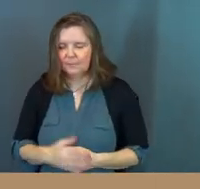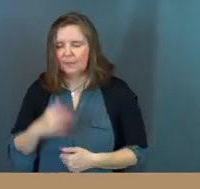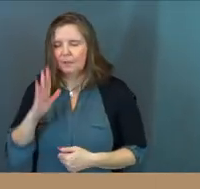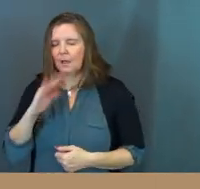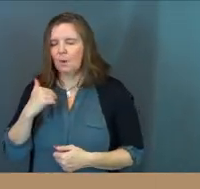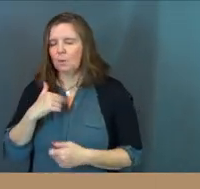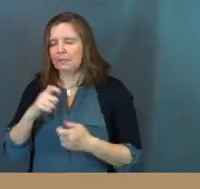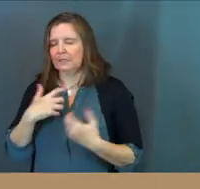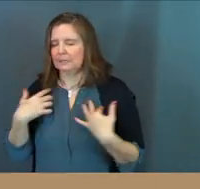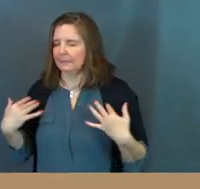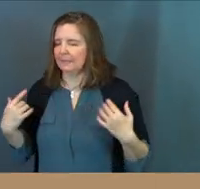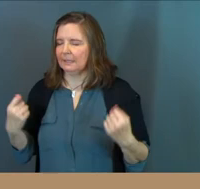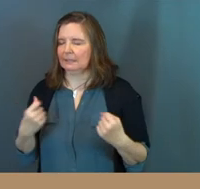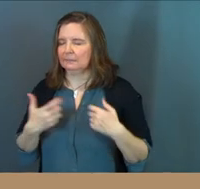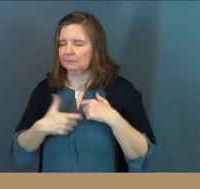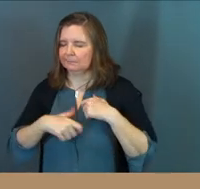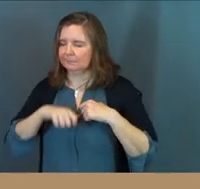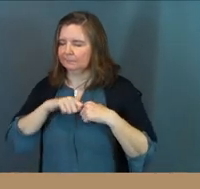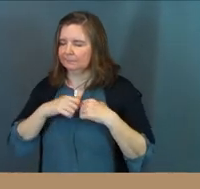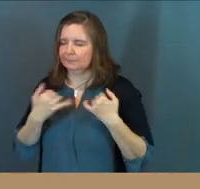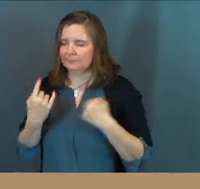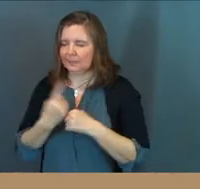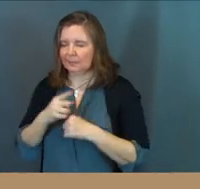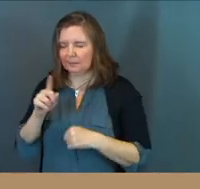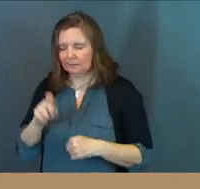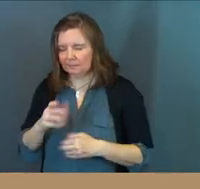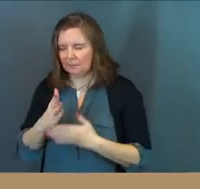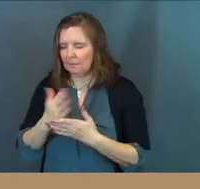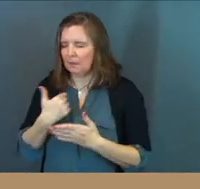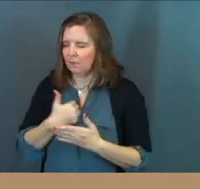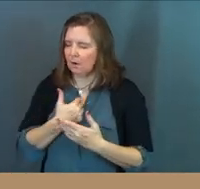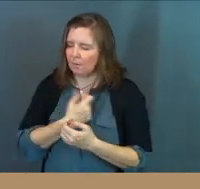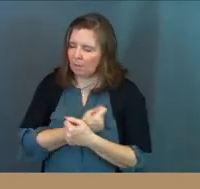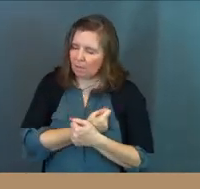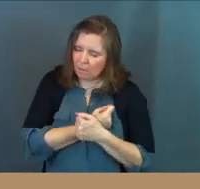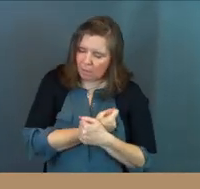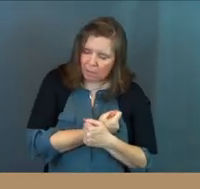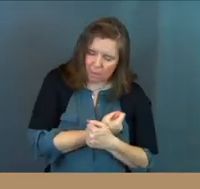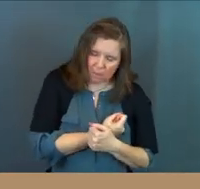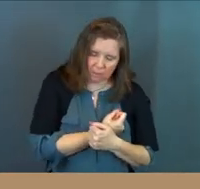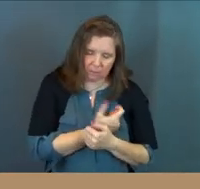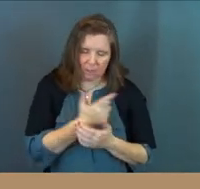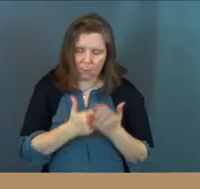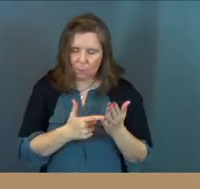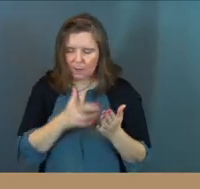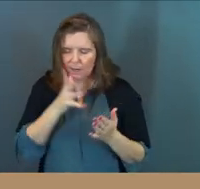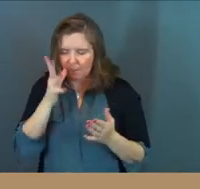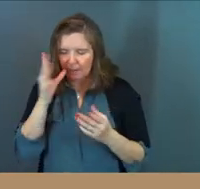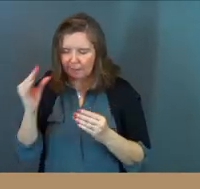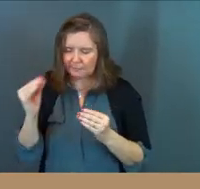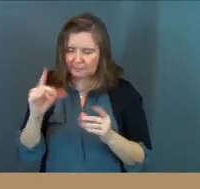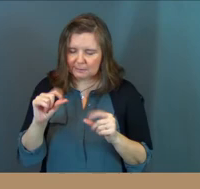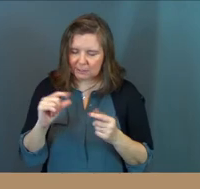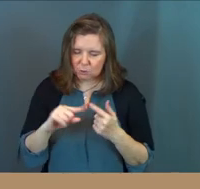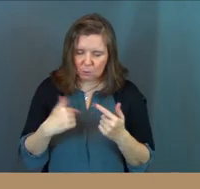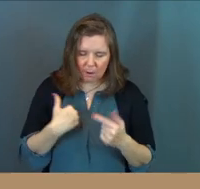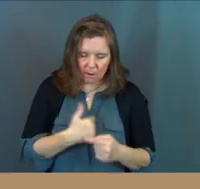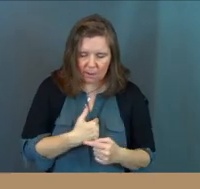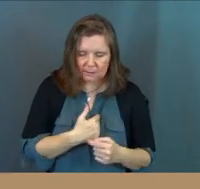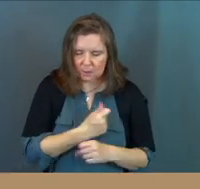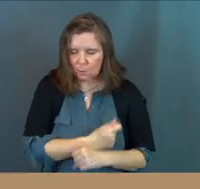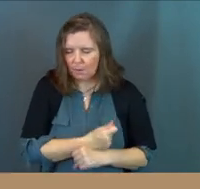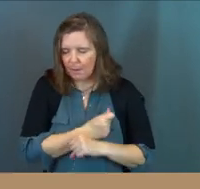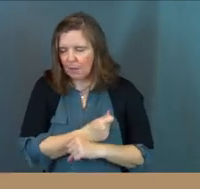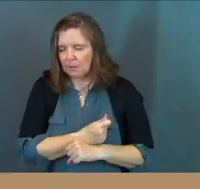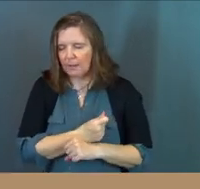But God, we need to be healed today. And some of us are bound up, Lord, and we're bound up in what our parents did with us, Lord, and we're bound up,